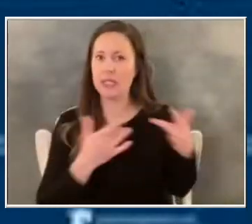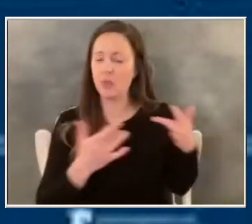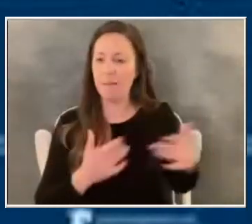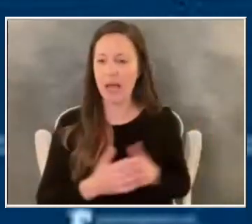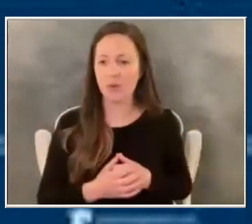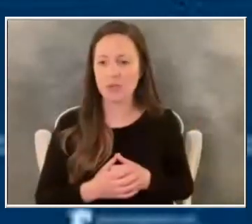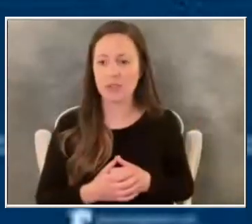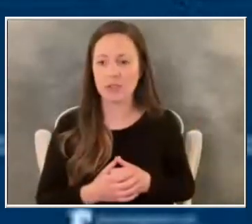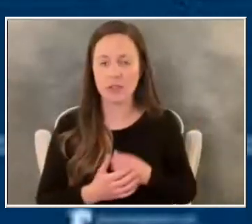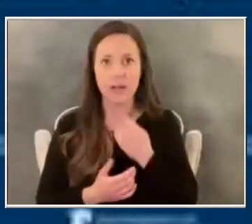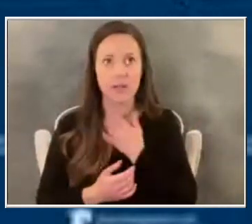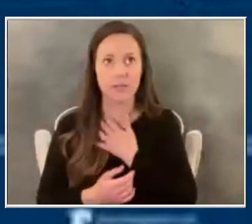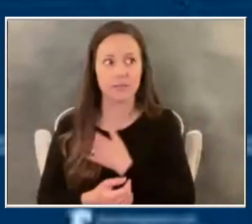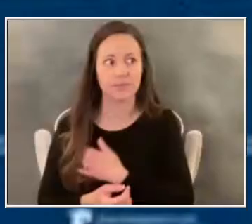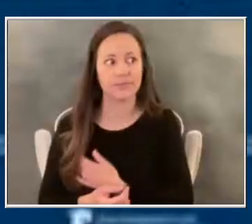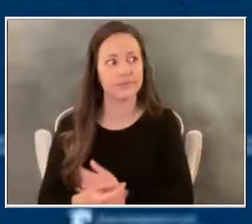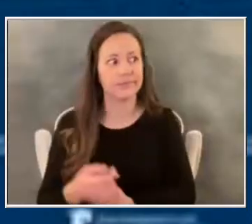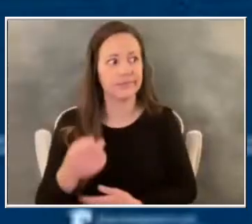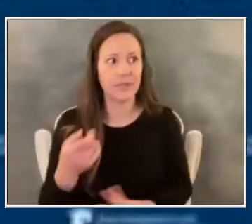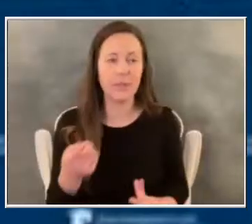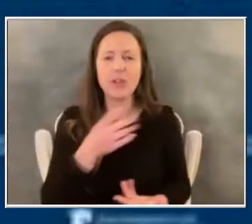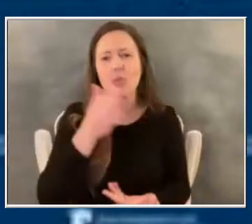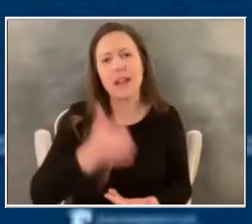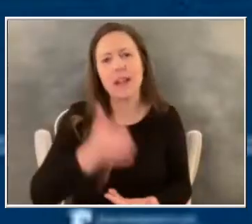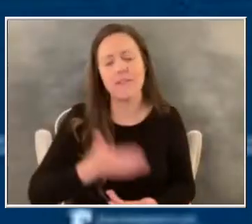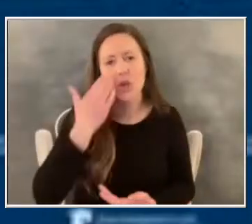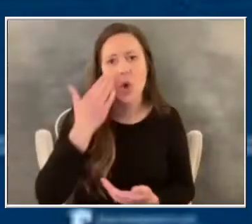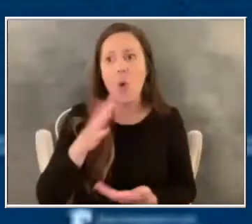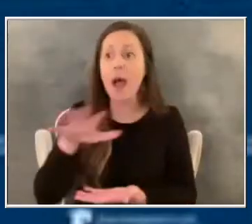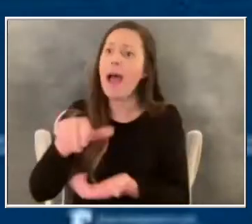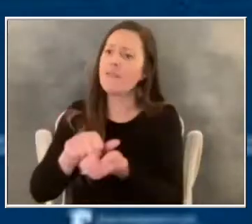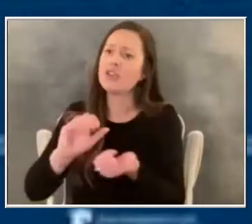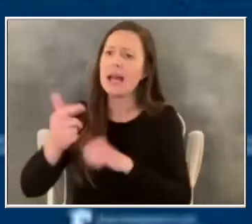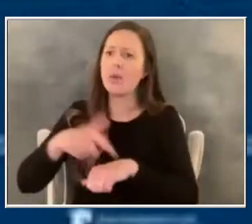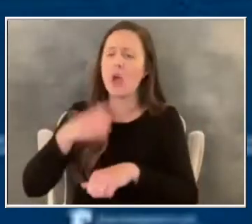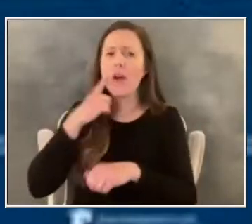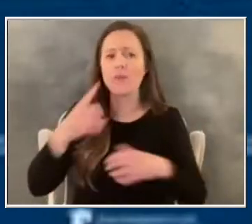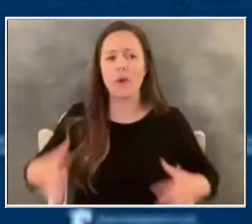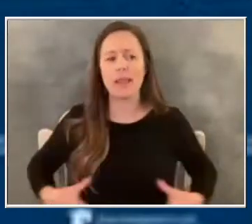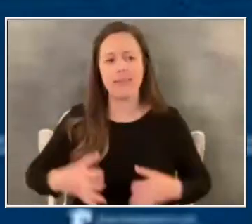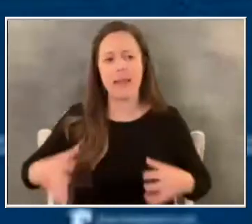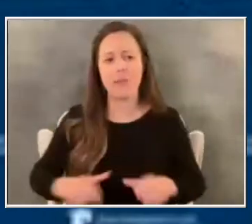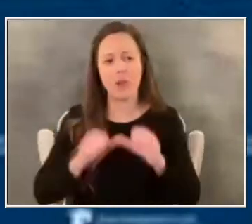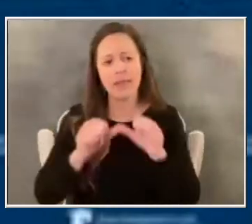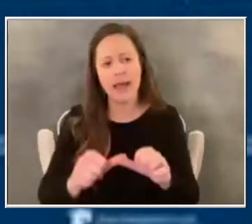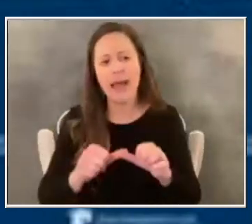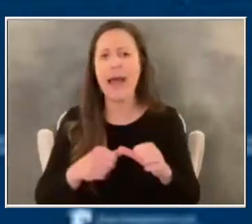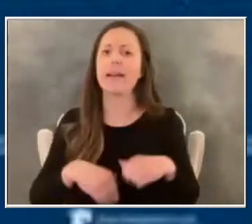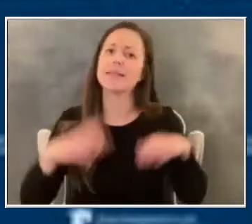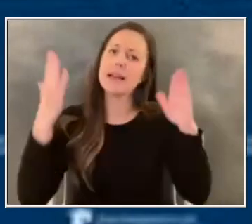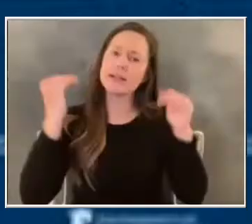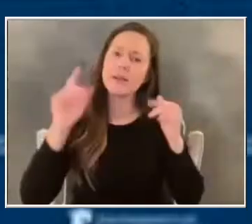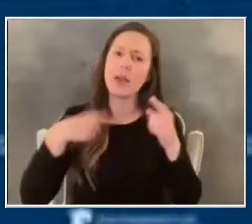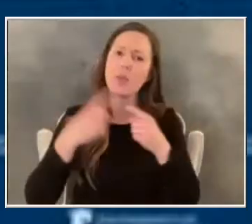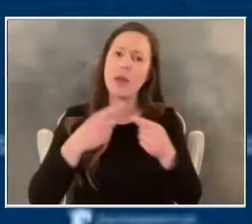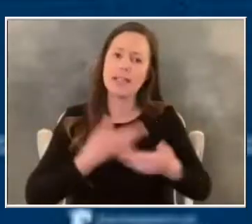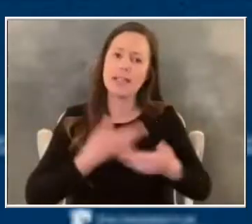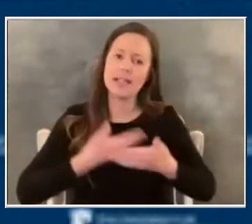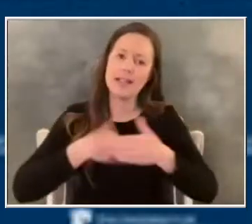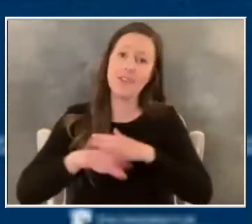know. There are averages of how long does labor last and when can you expect the delivery to occur, but those are